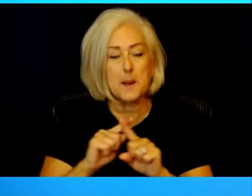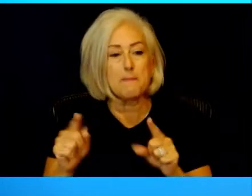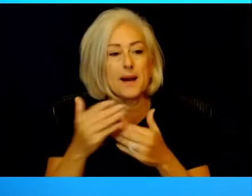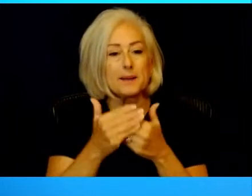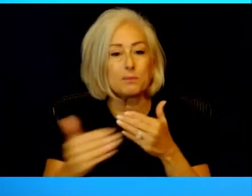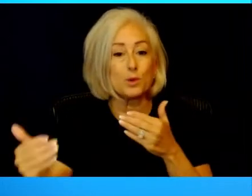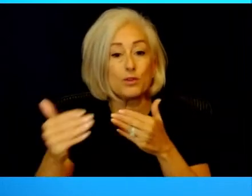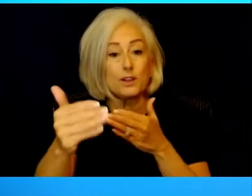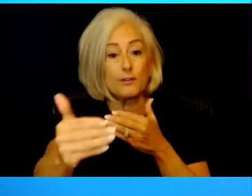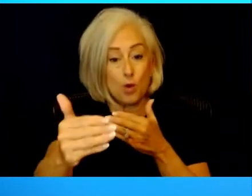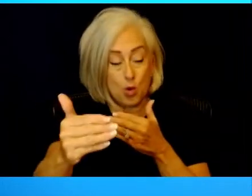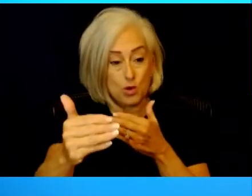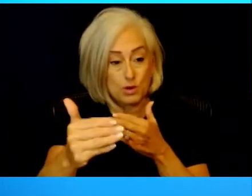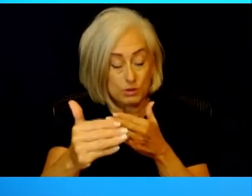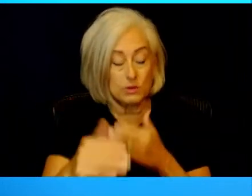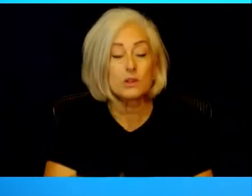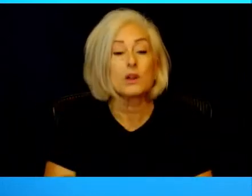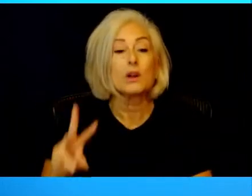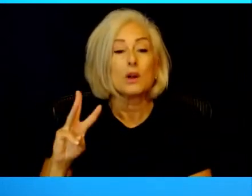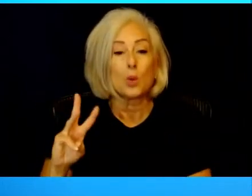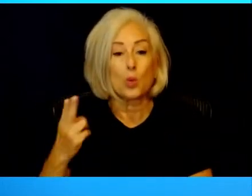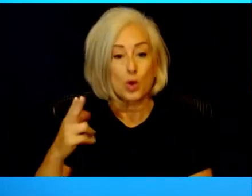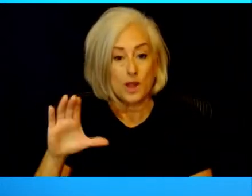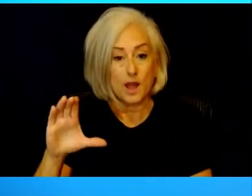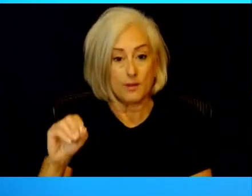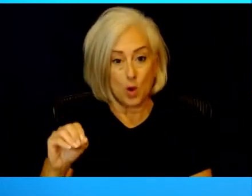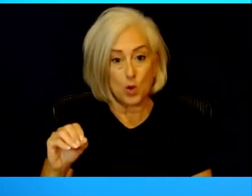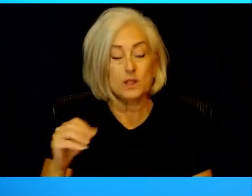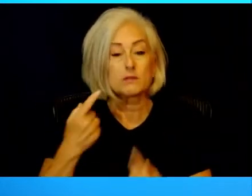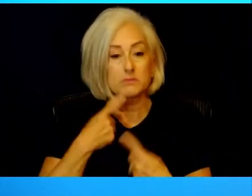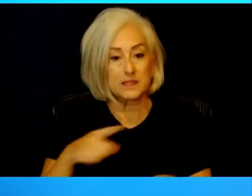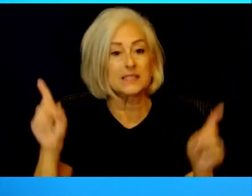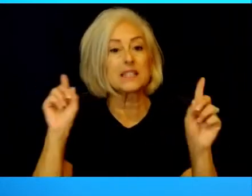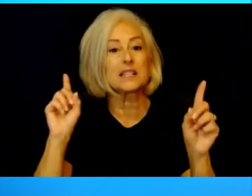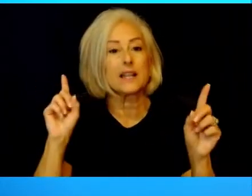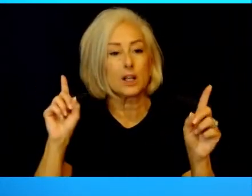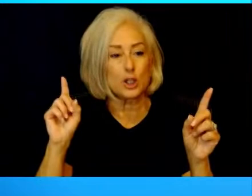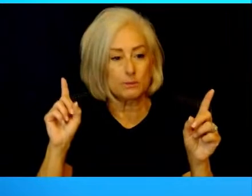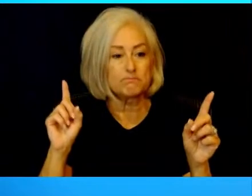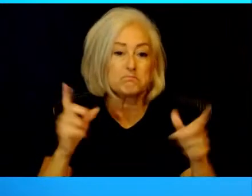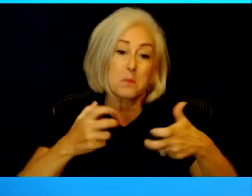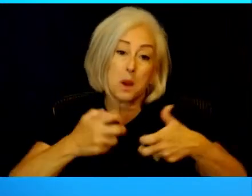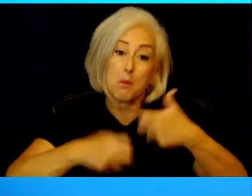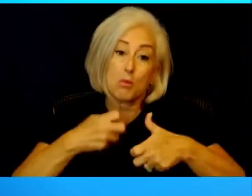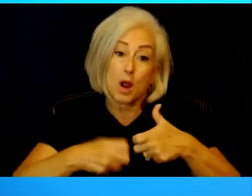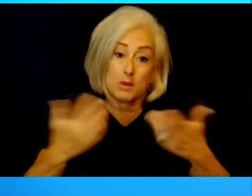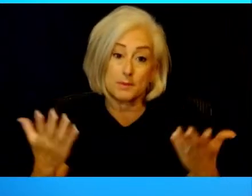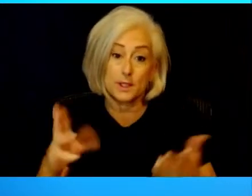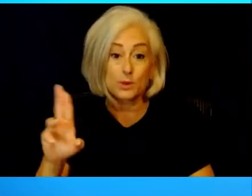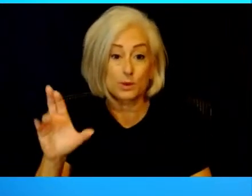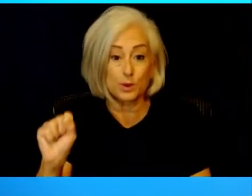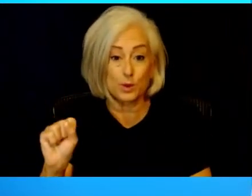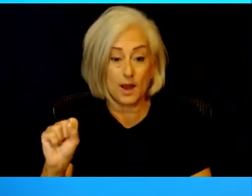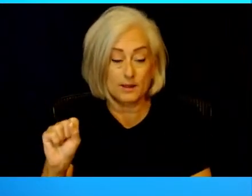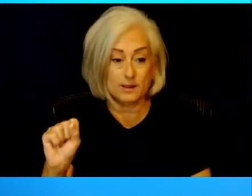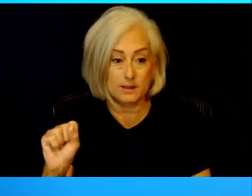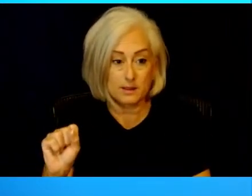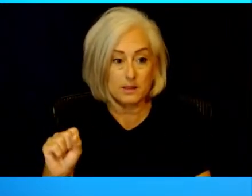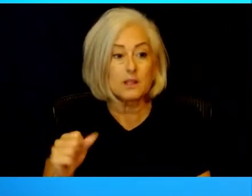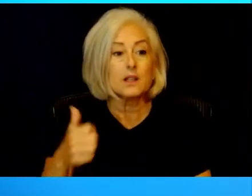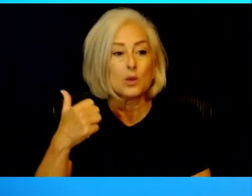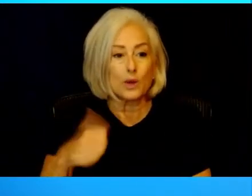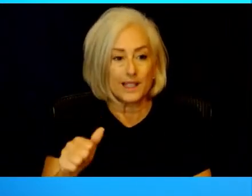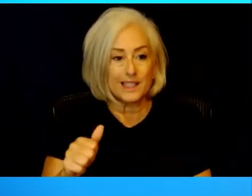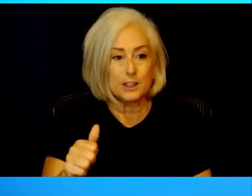World Health Organization just declared that, we know it is a significant problem in the United States, trying to get and ramp up